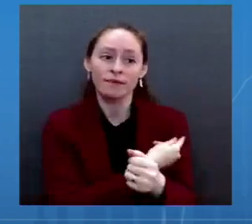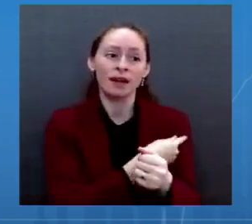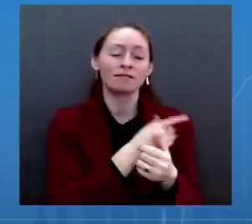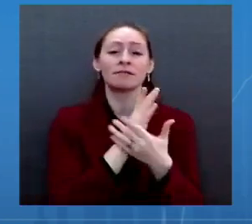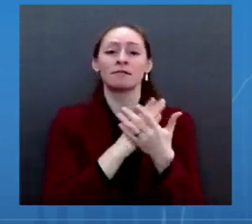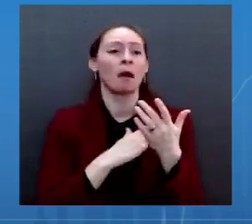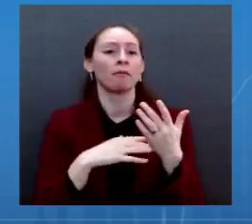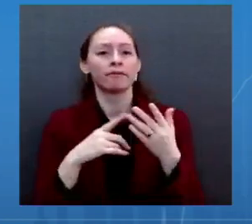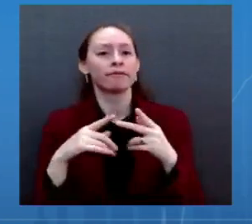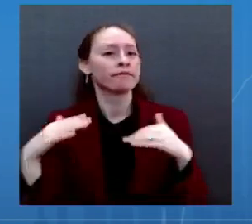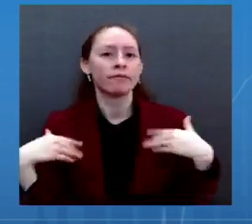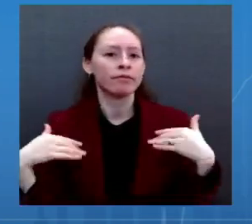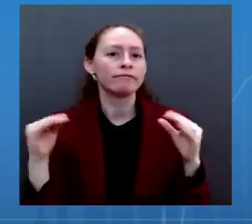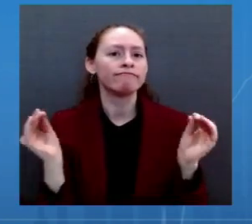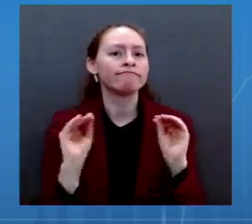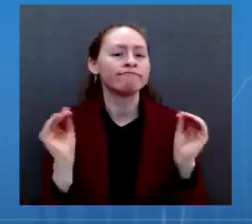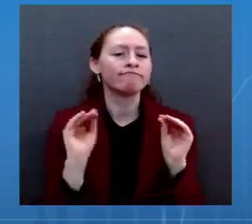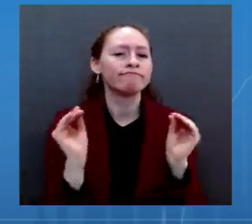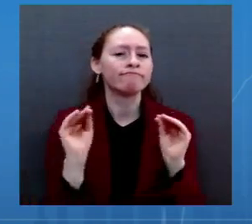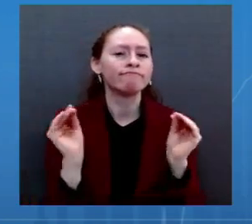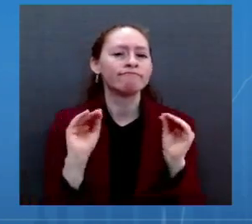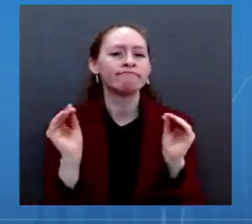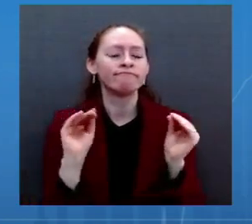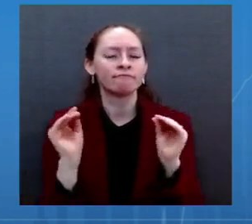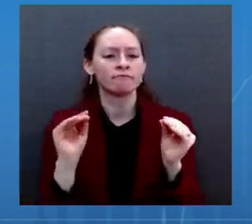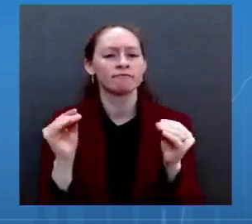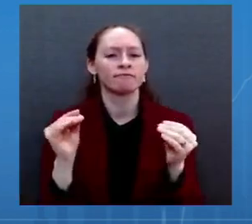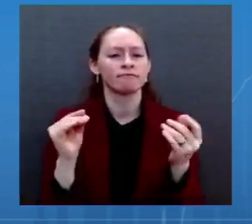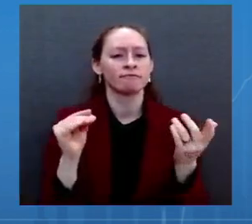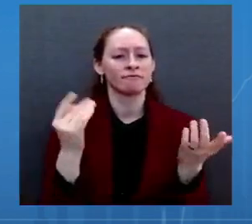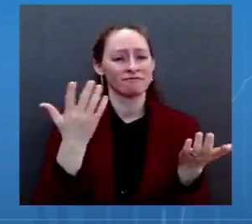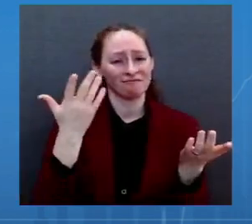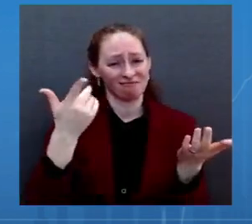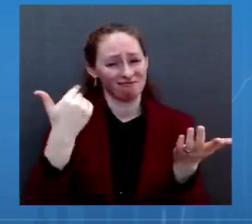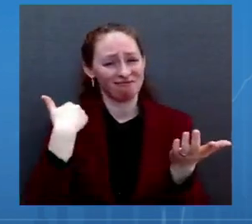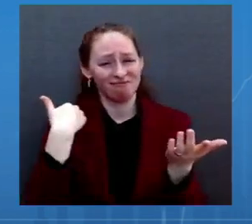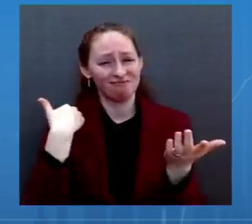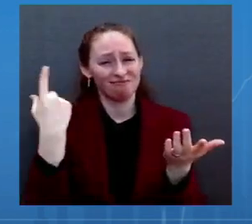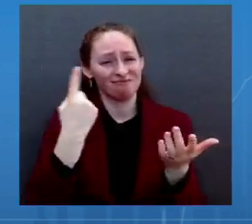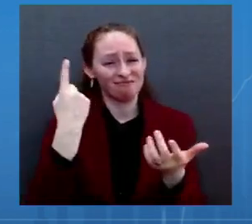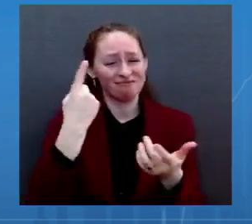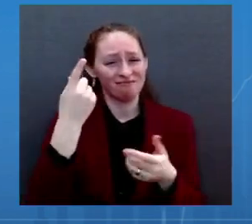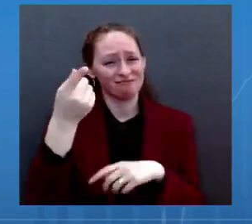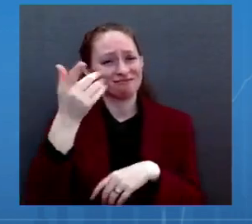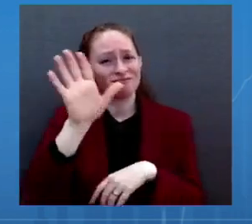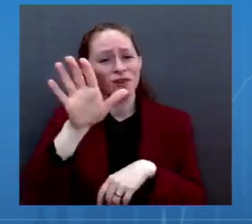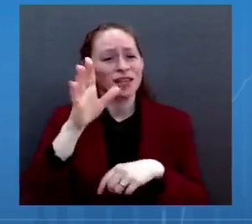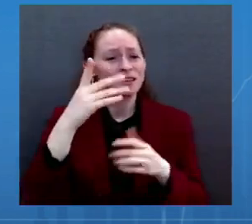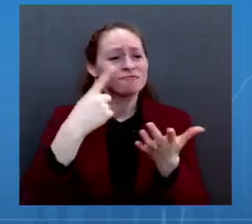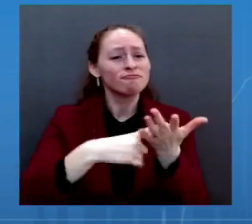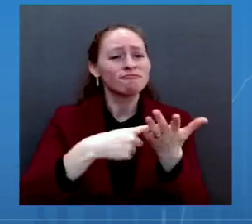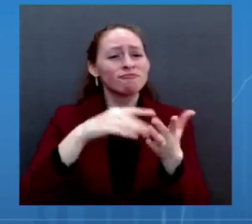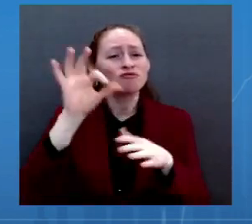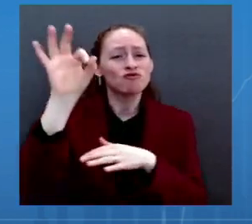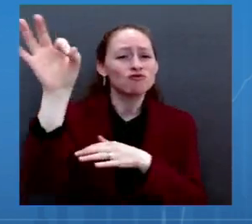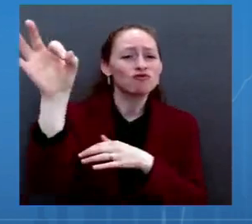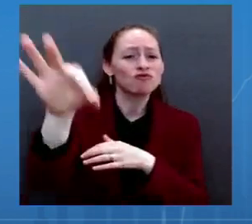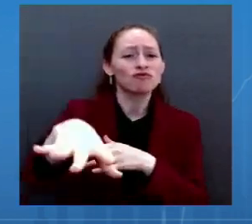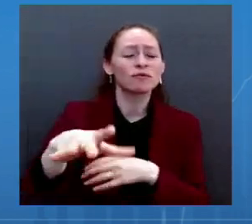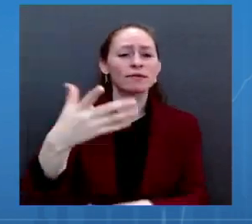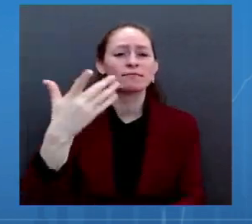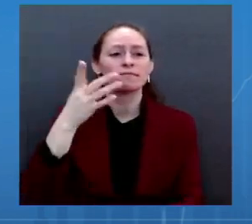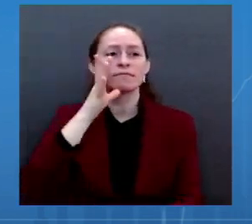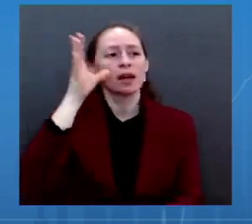avoiding indoor gatherings or taking additional precautions to protect their kids? And two, what do we know about severity of illness and possibility of long COVID in children under